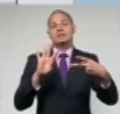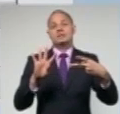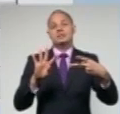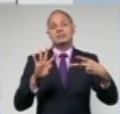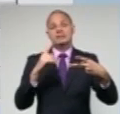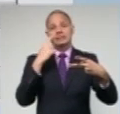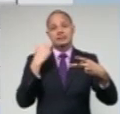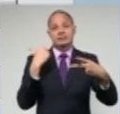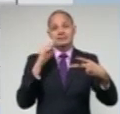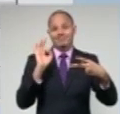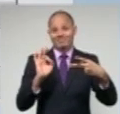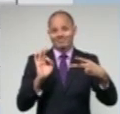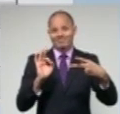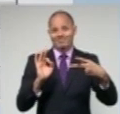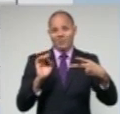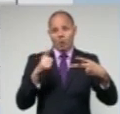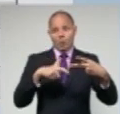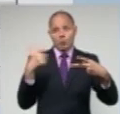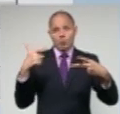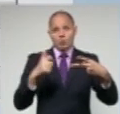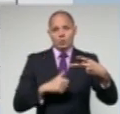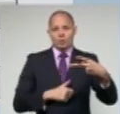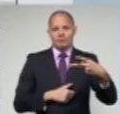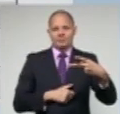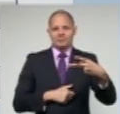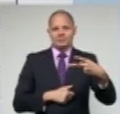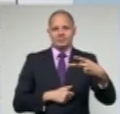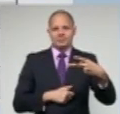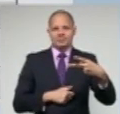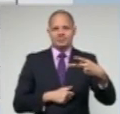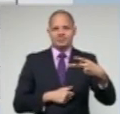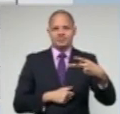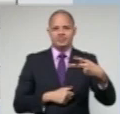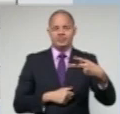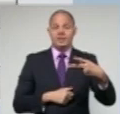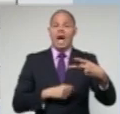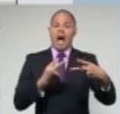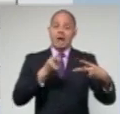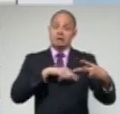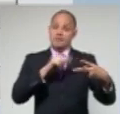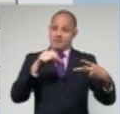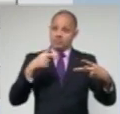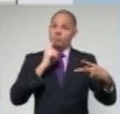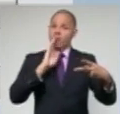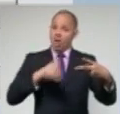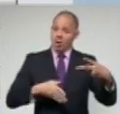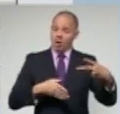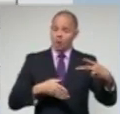3,829 fatalities were reported yesterday, what brings the global death toll to